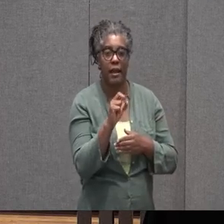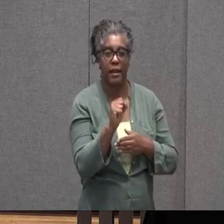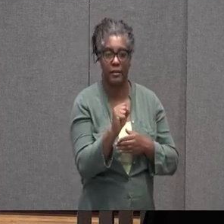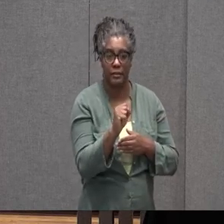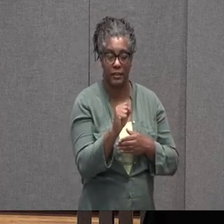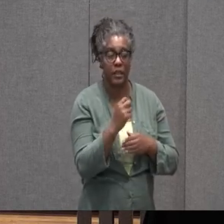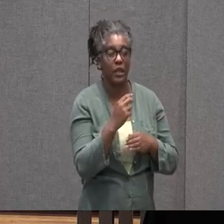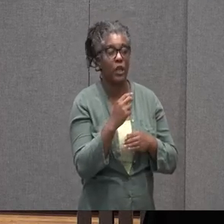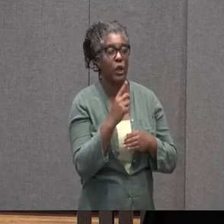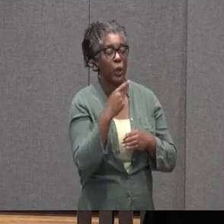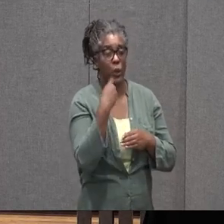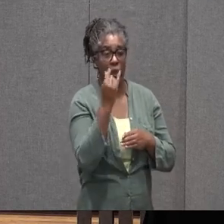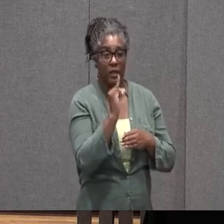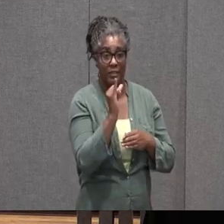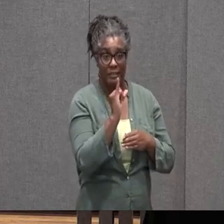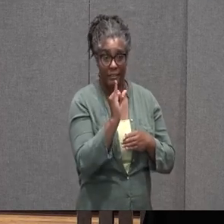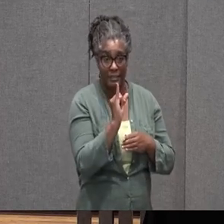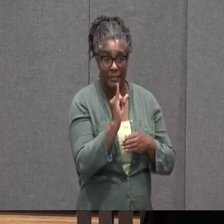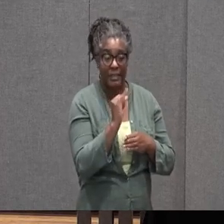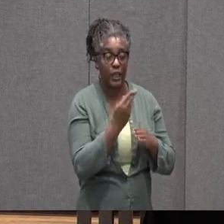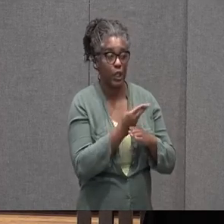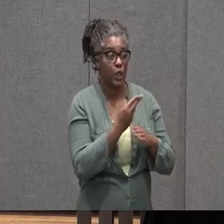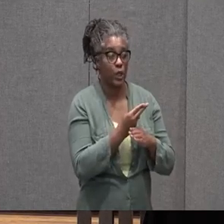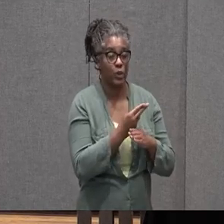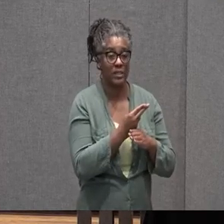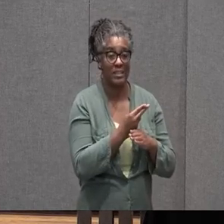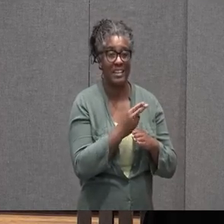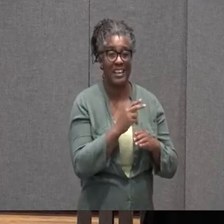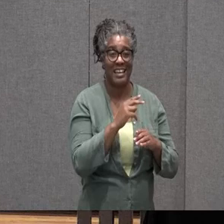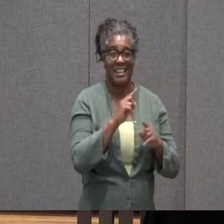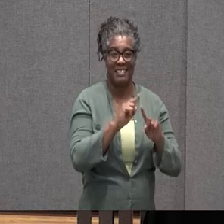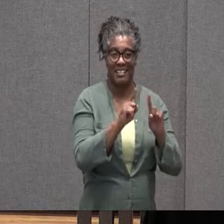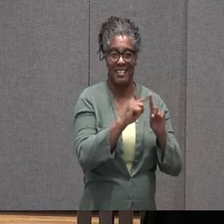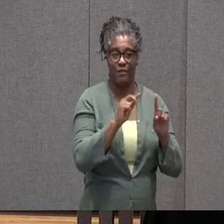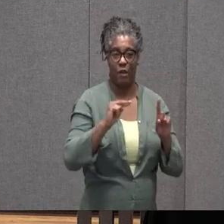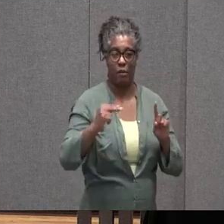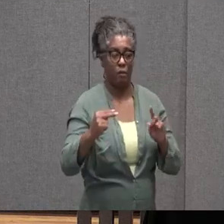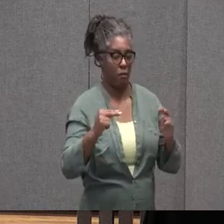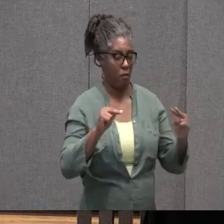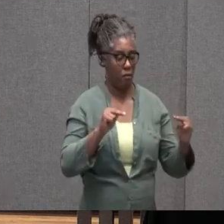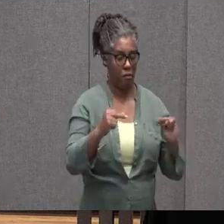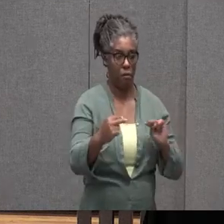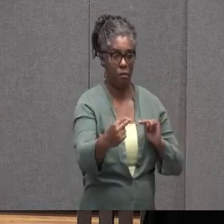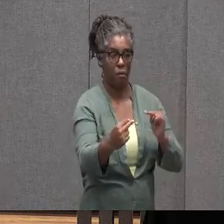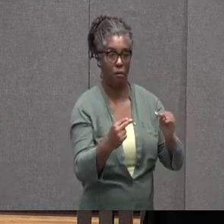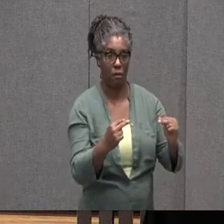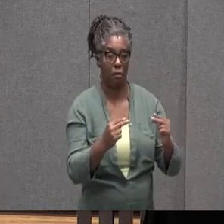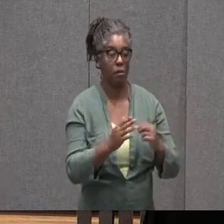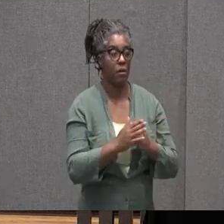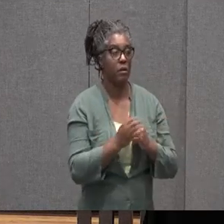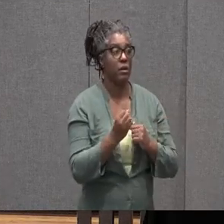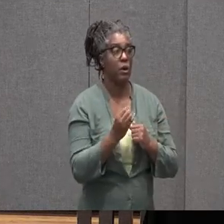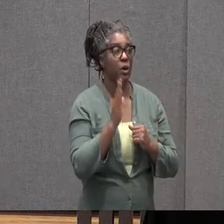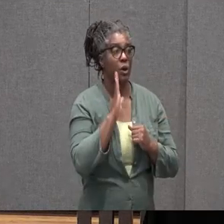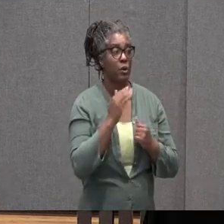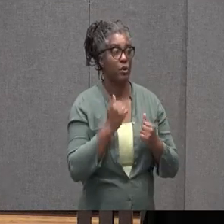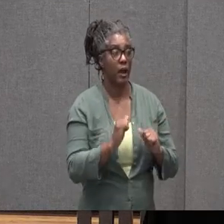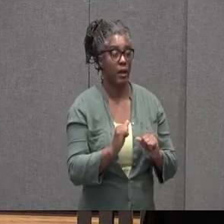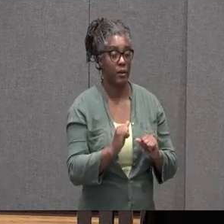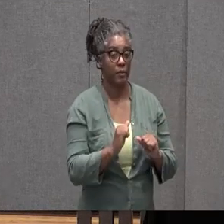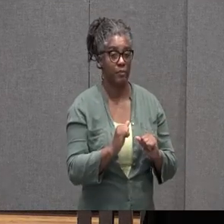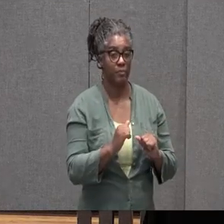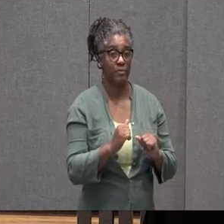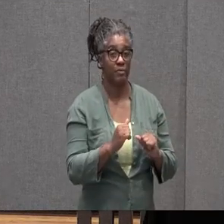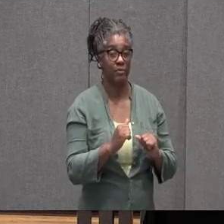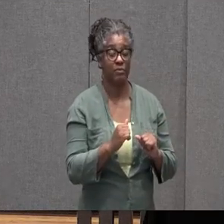several different angles there. So let me get Brianna's catapult first. Wow, lots of spoons. Yeah,